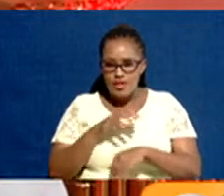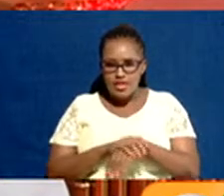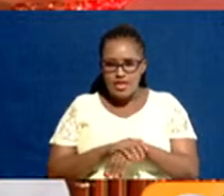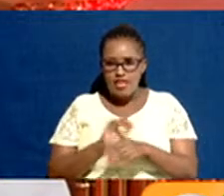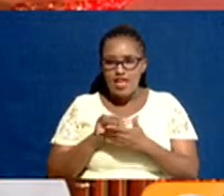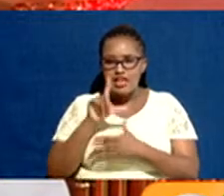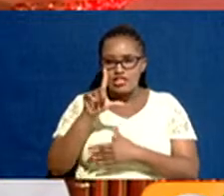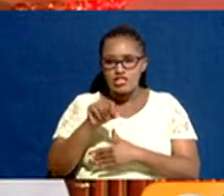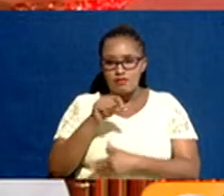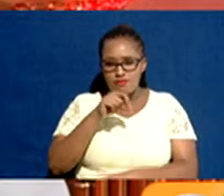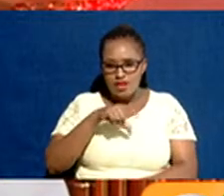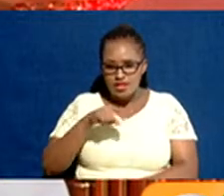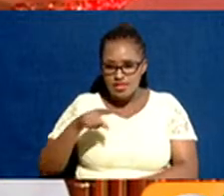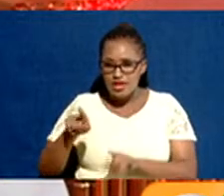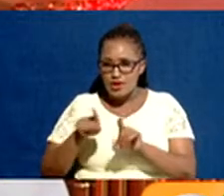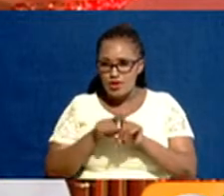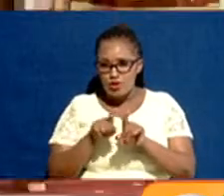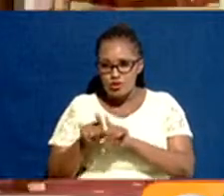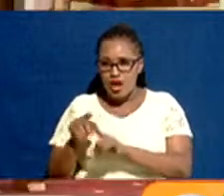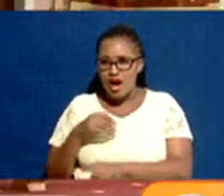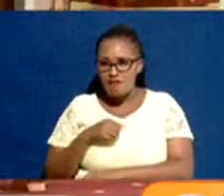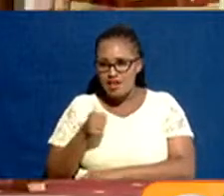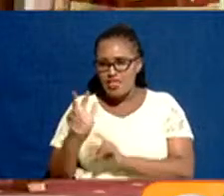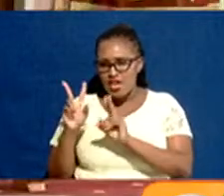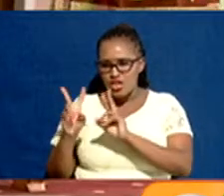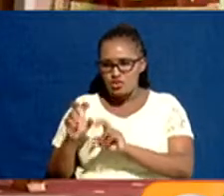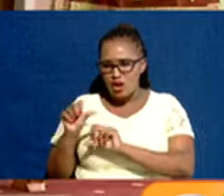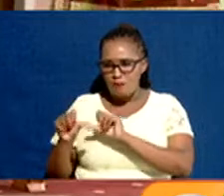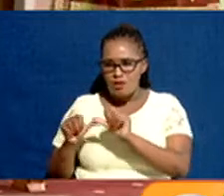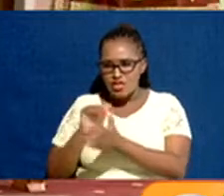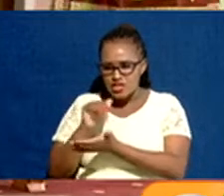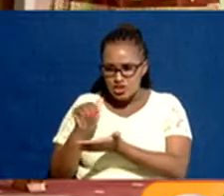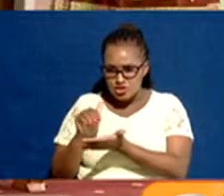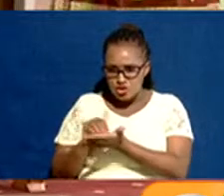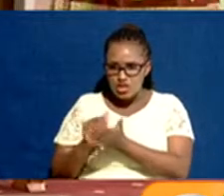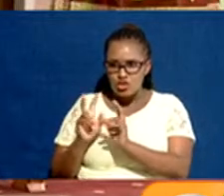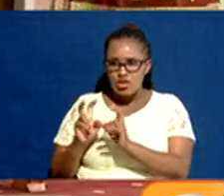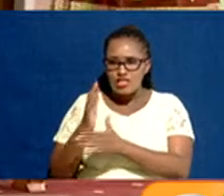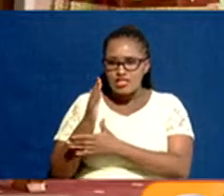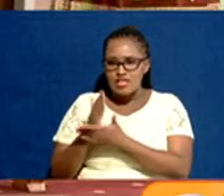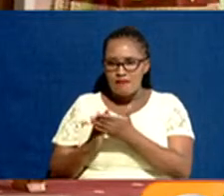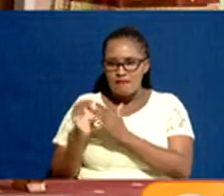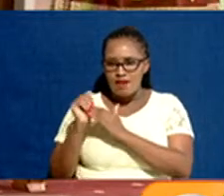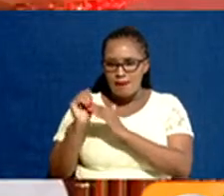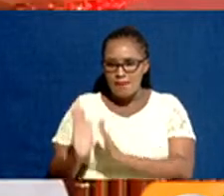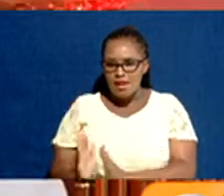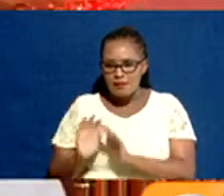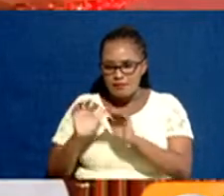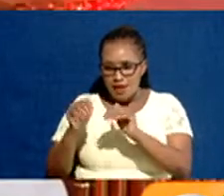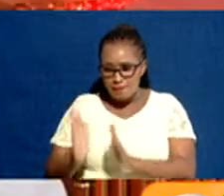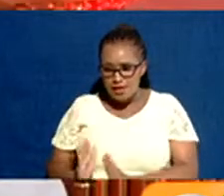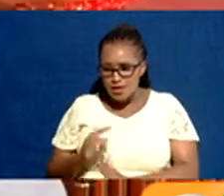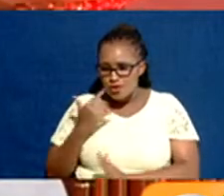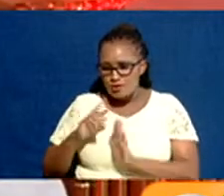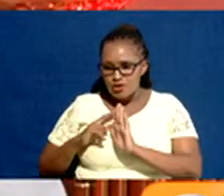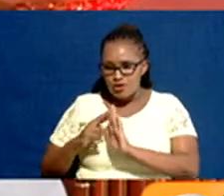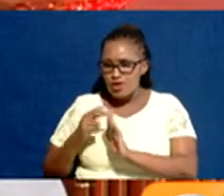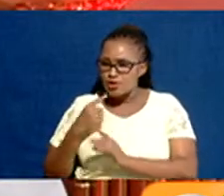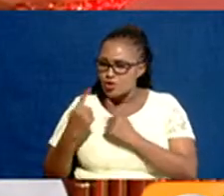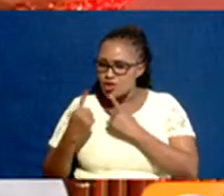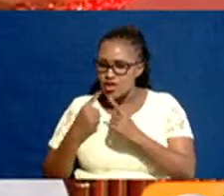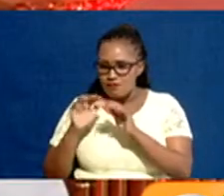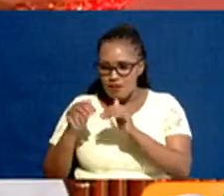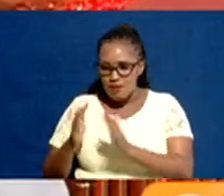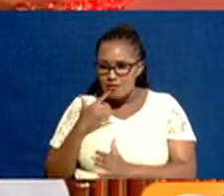fertilizer. And then there's also the issue of decentralization. A lot of farmers or their representatives that we talk to say that there's